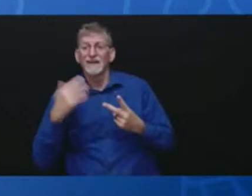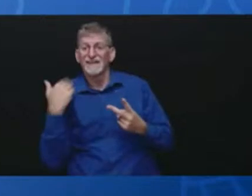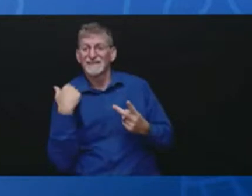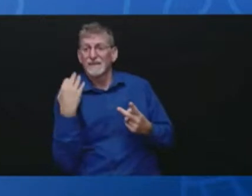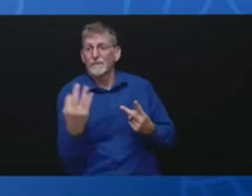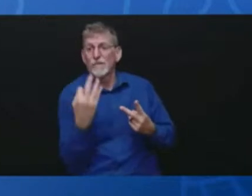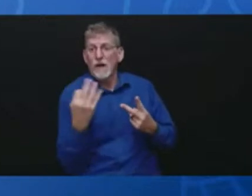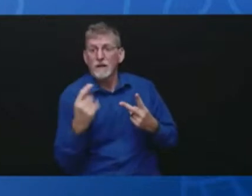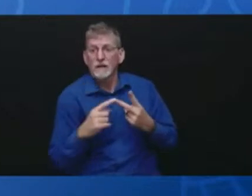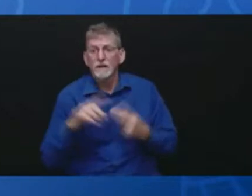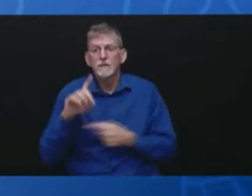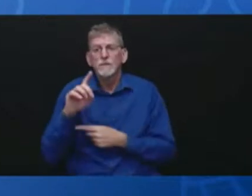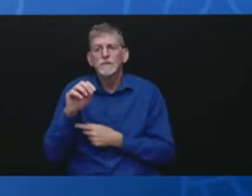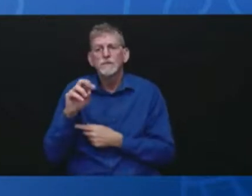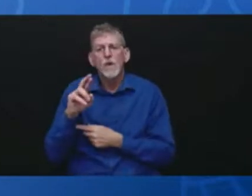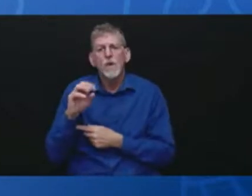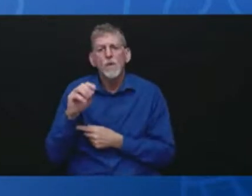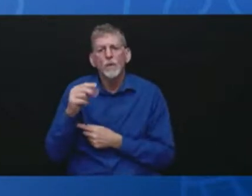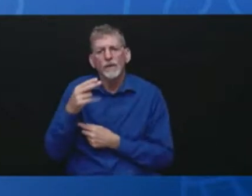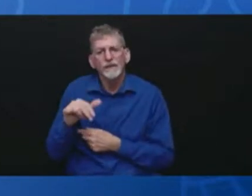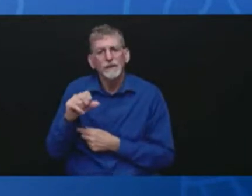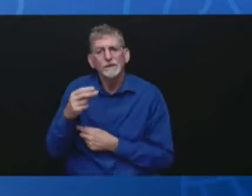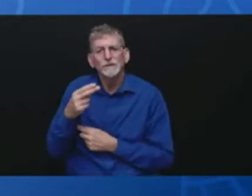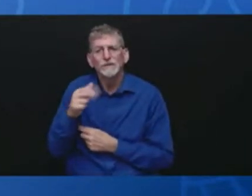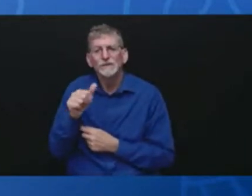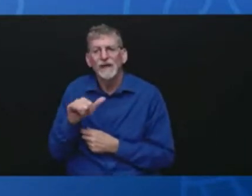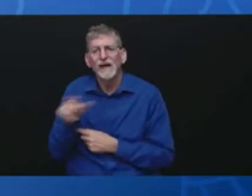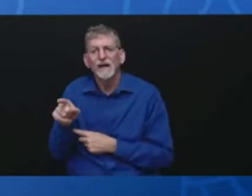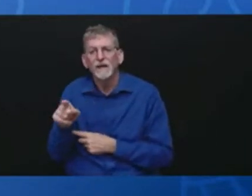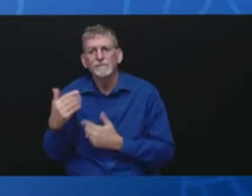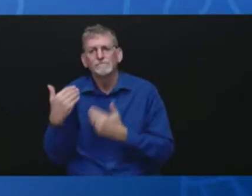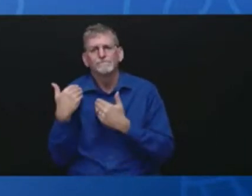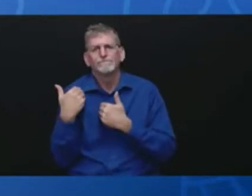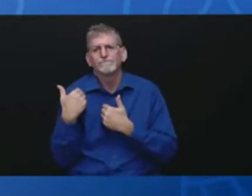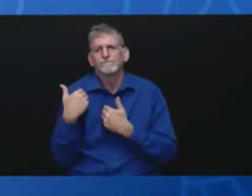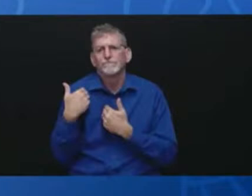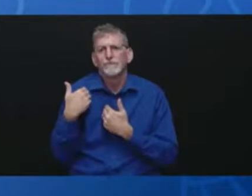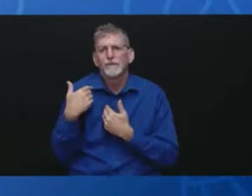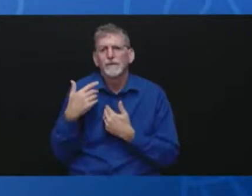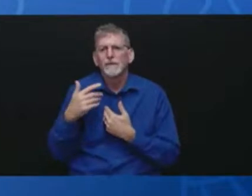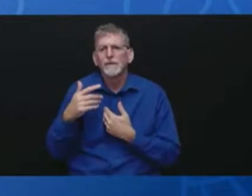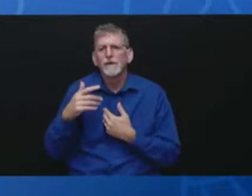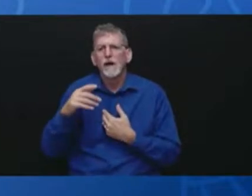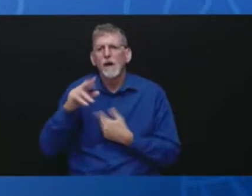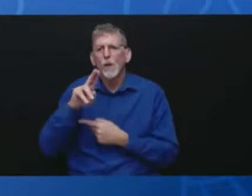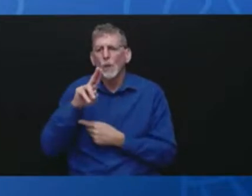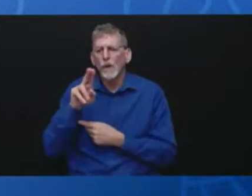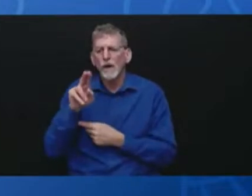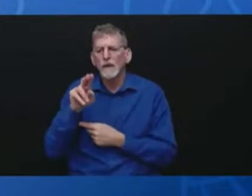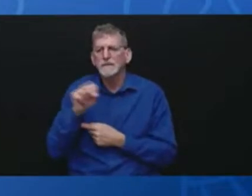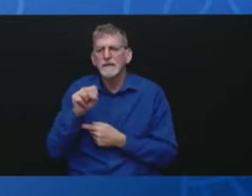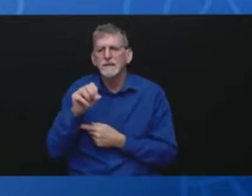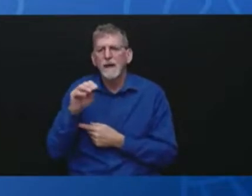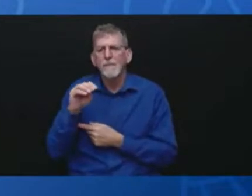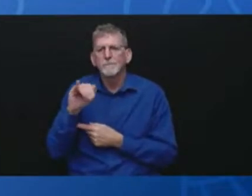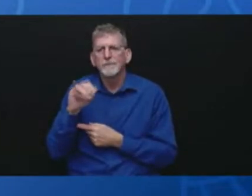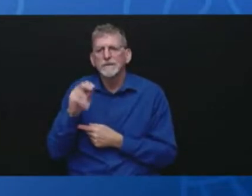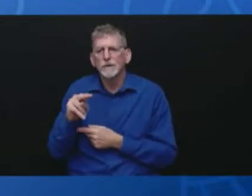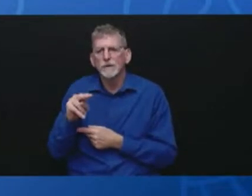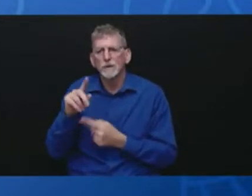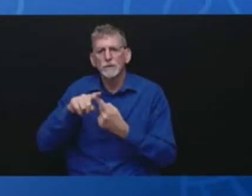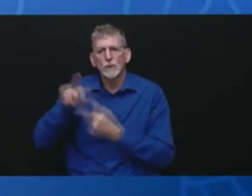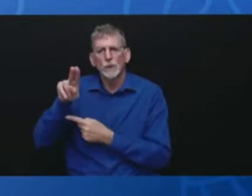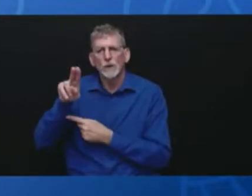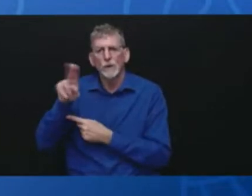the UN, called Security Council Resolution 2334 a mistake. It's been, for the most part, the